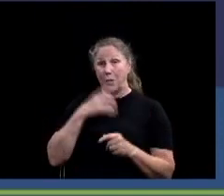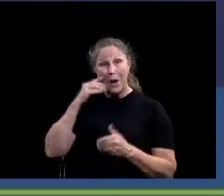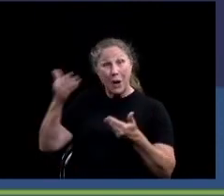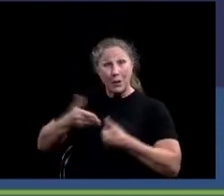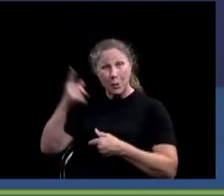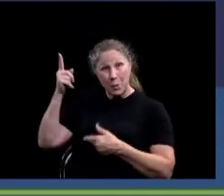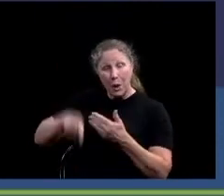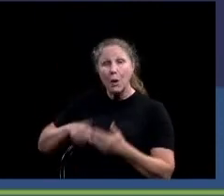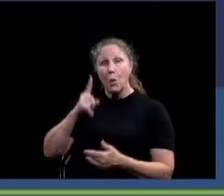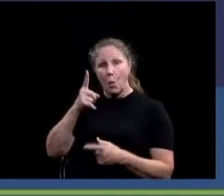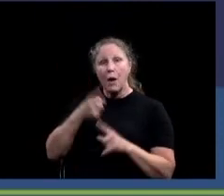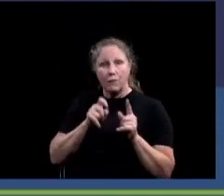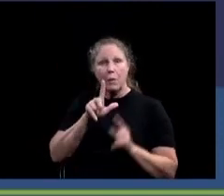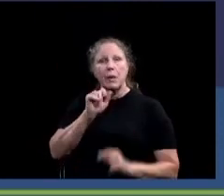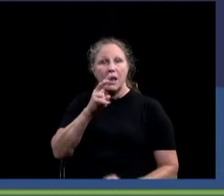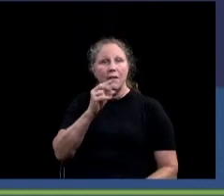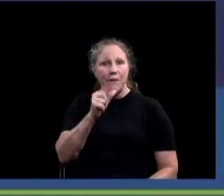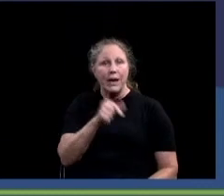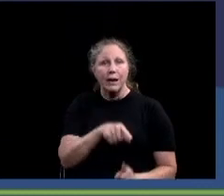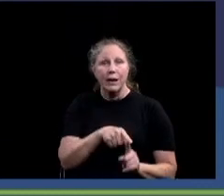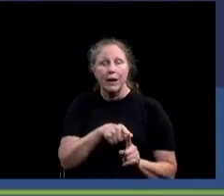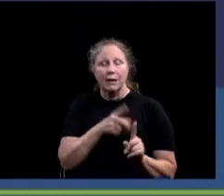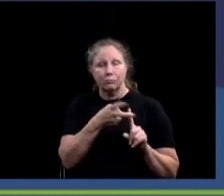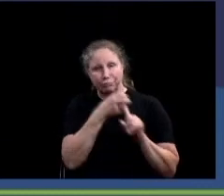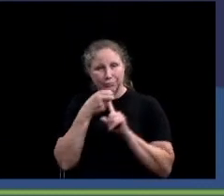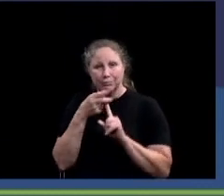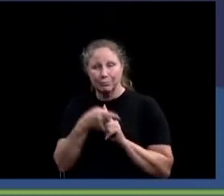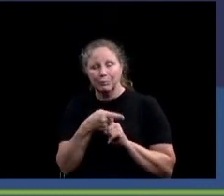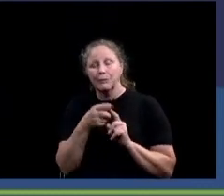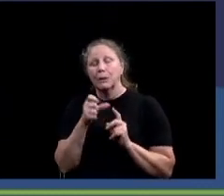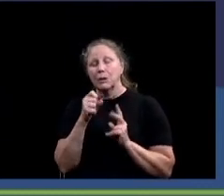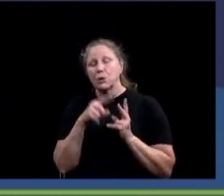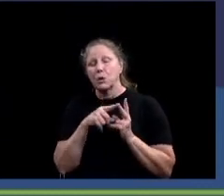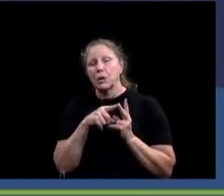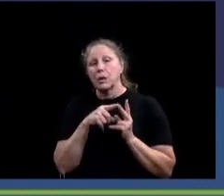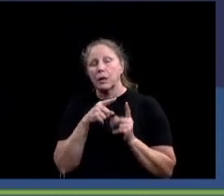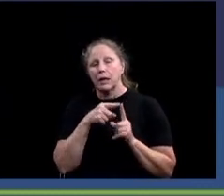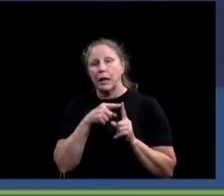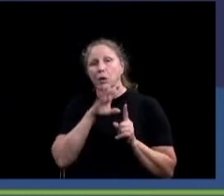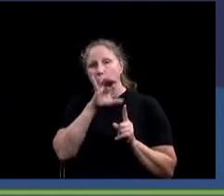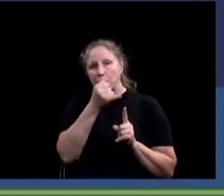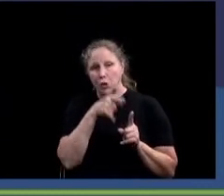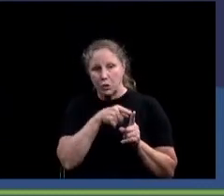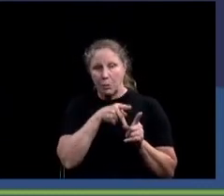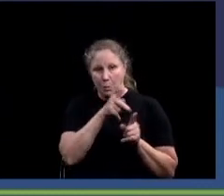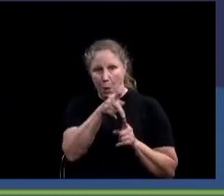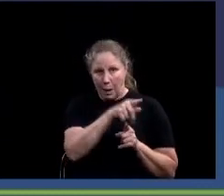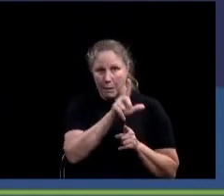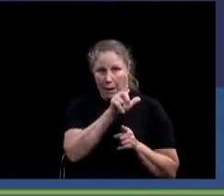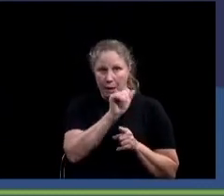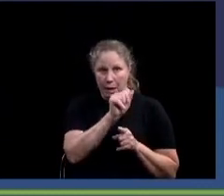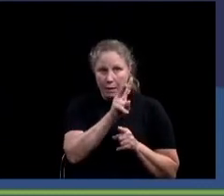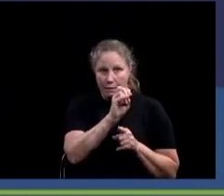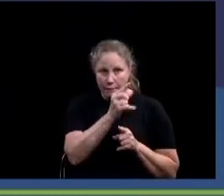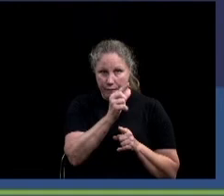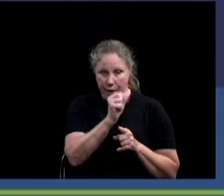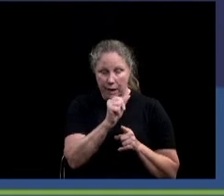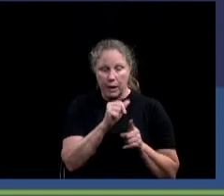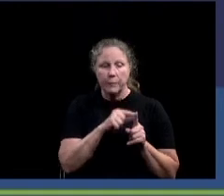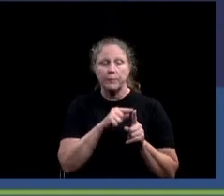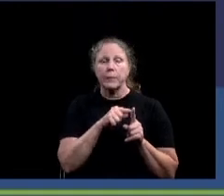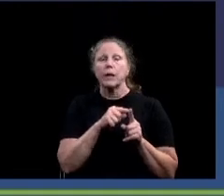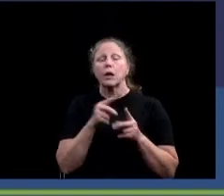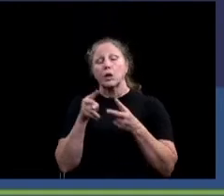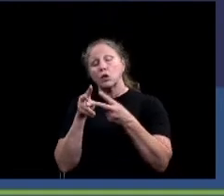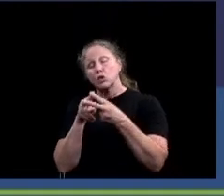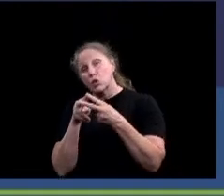And so he had been in the criminal justice programs over there. He's two of our folks in that academy turned 21